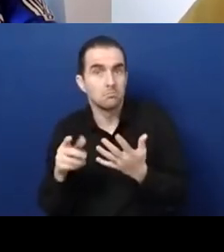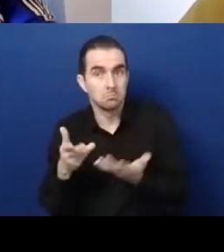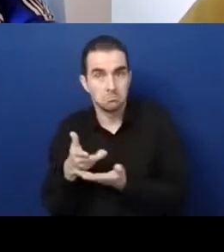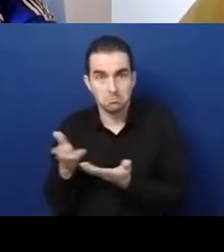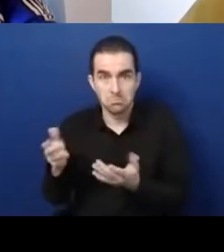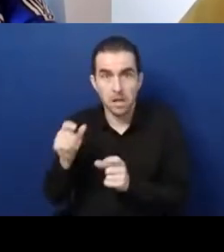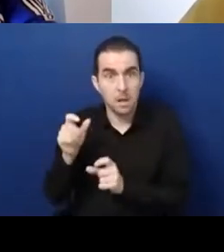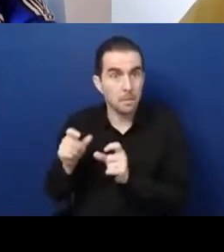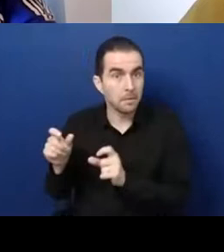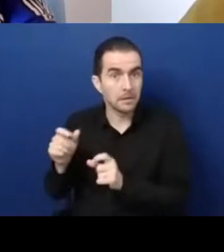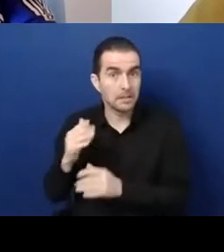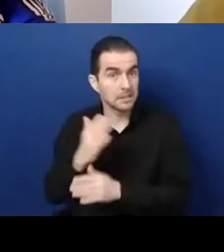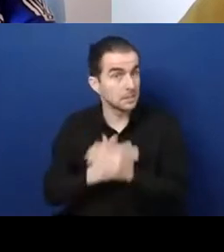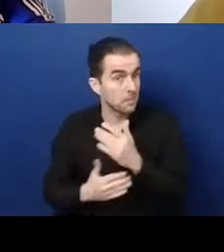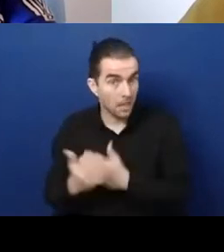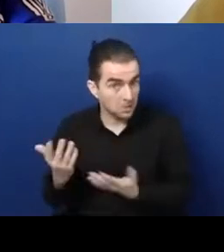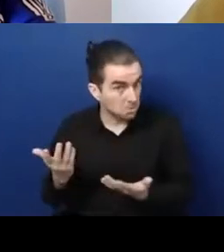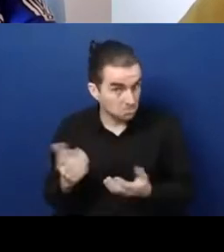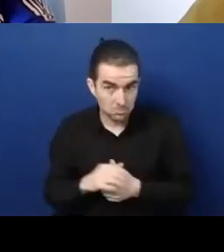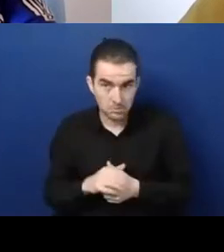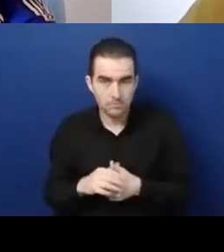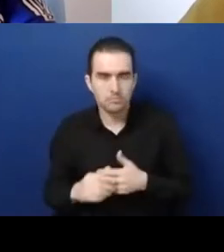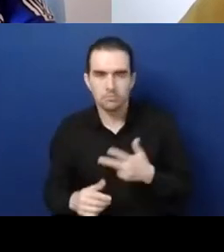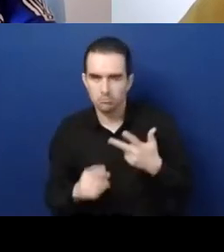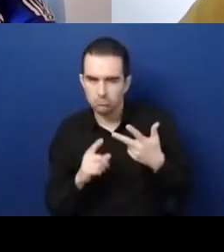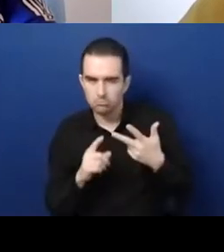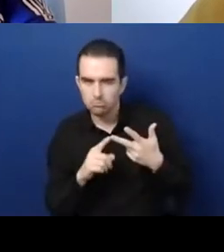Lucy, is to say more